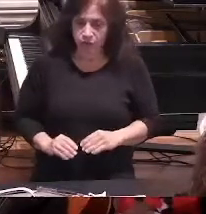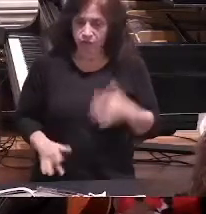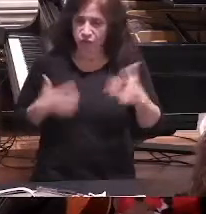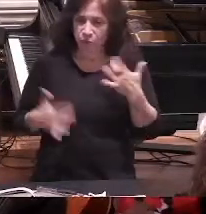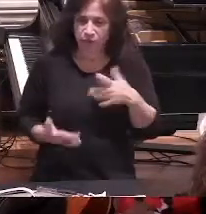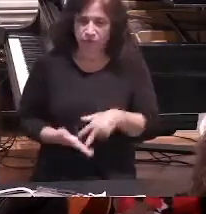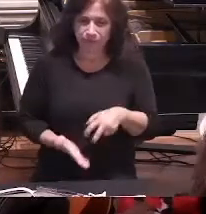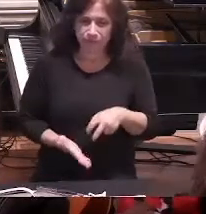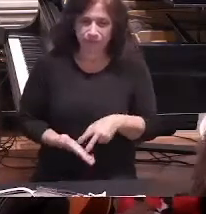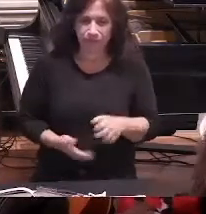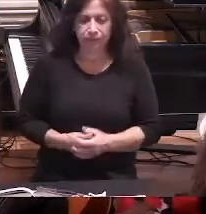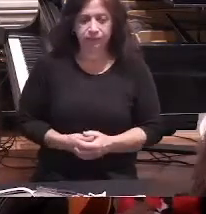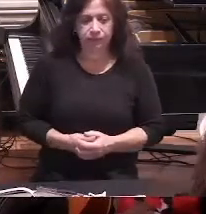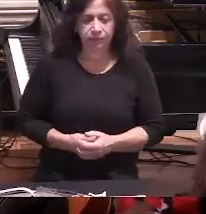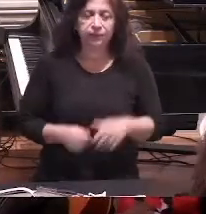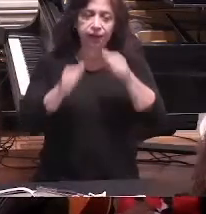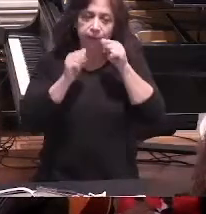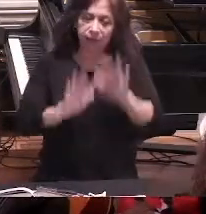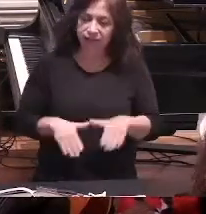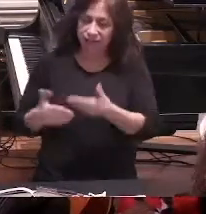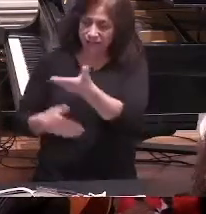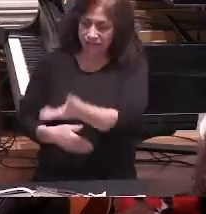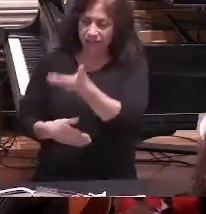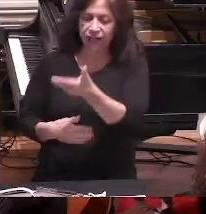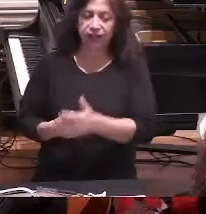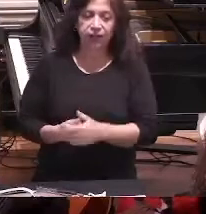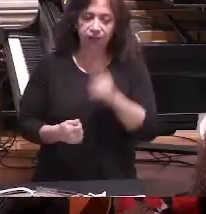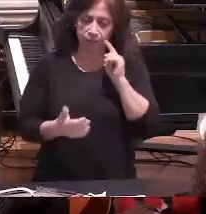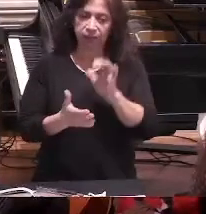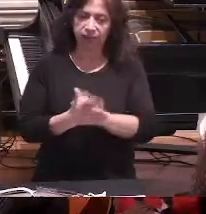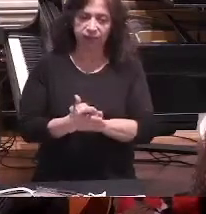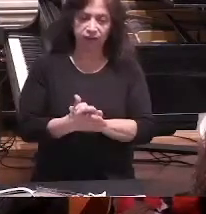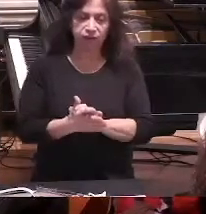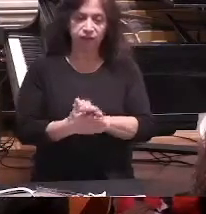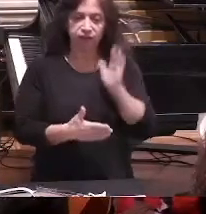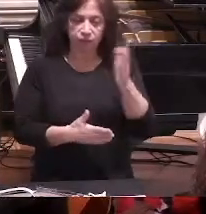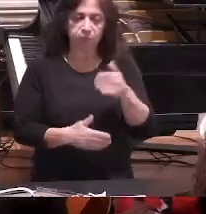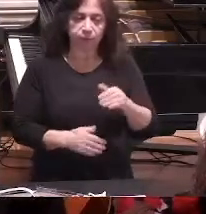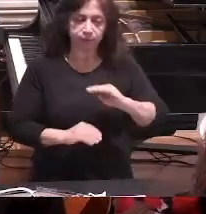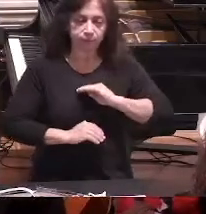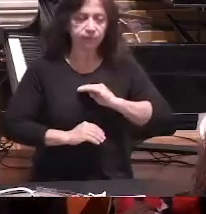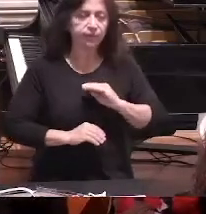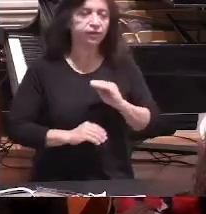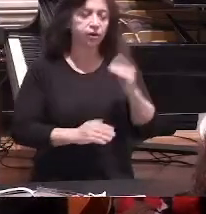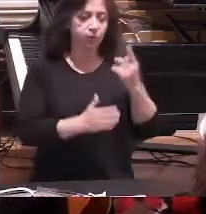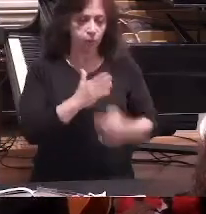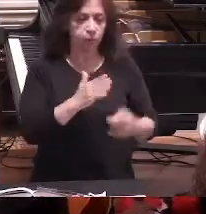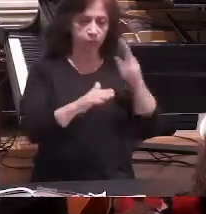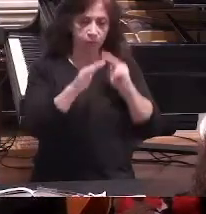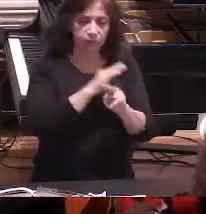joy. And blessed is she who believed that there would be a fulfillment of what was spoken to